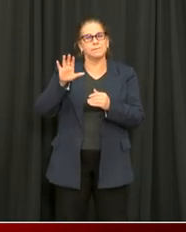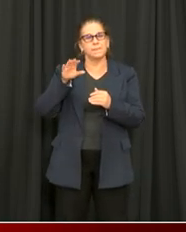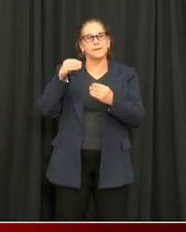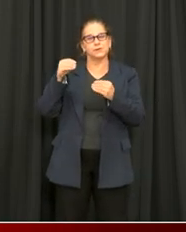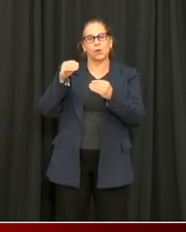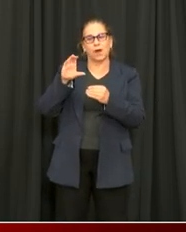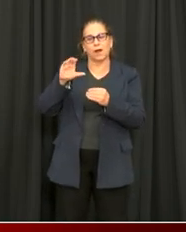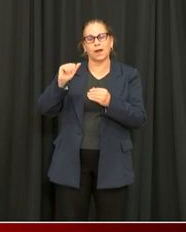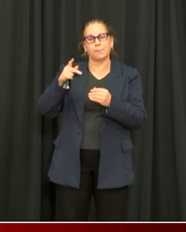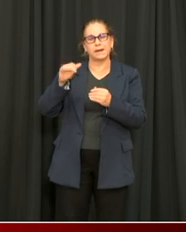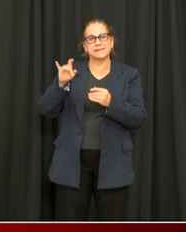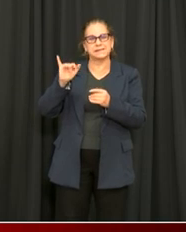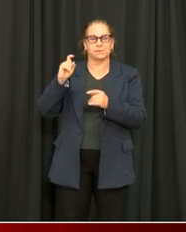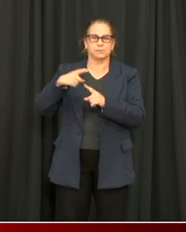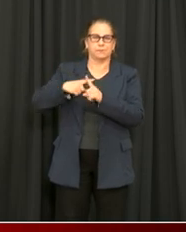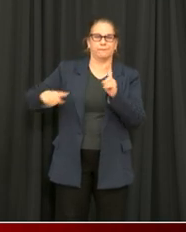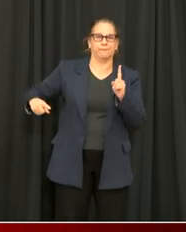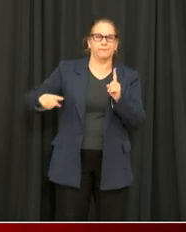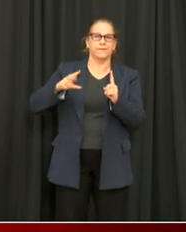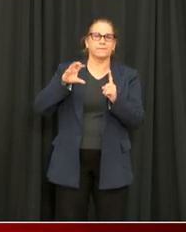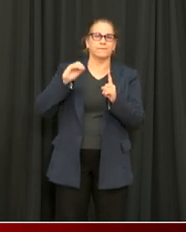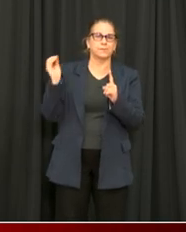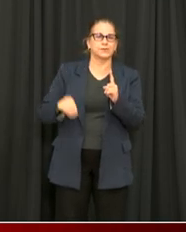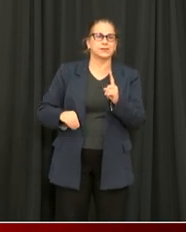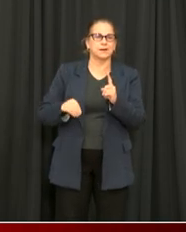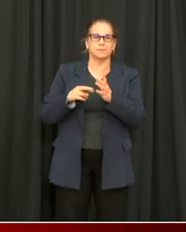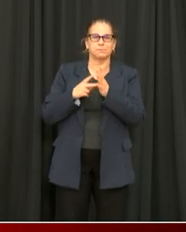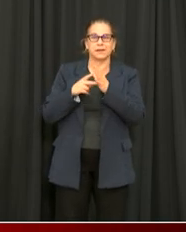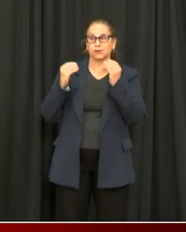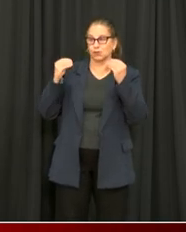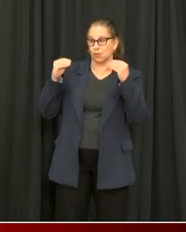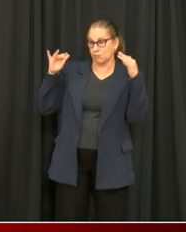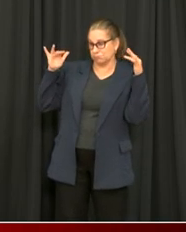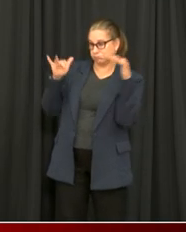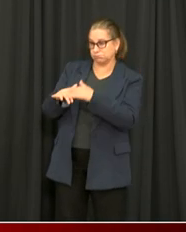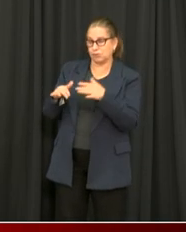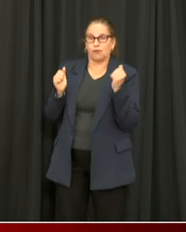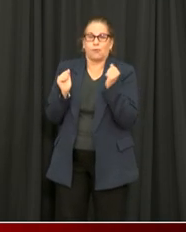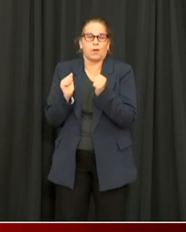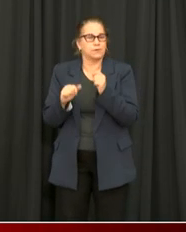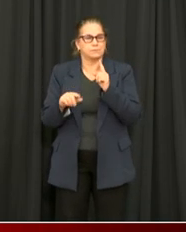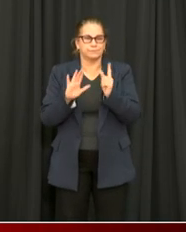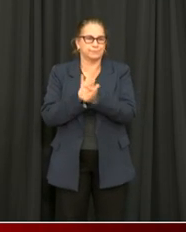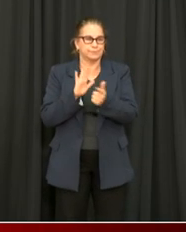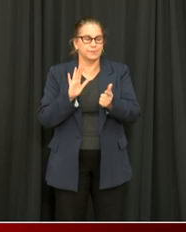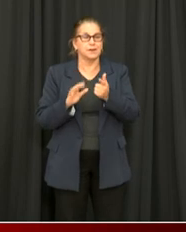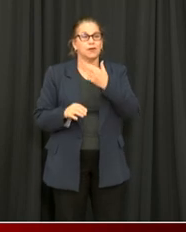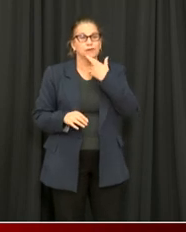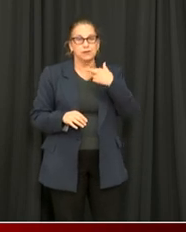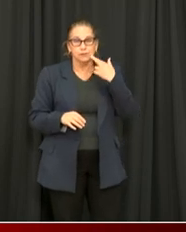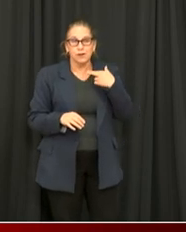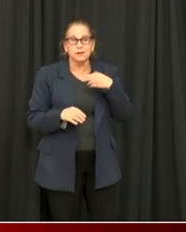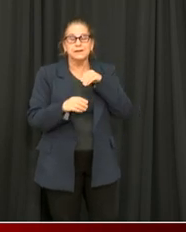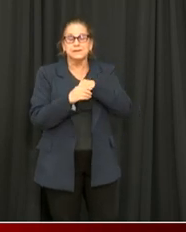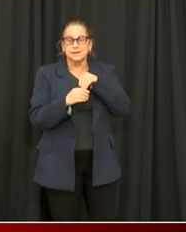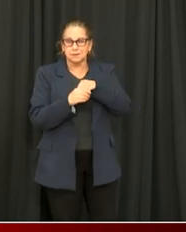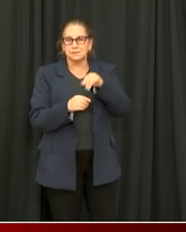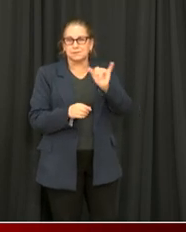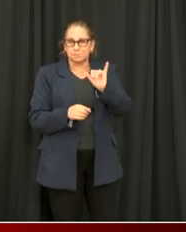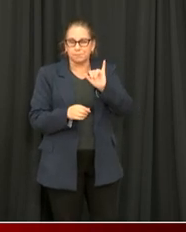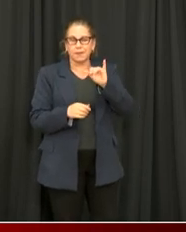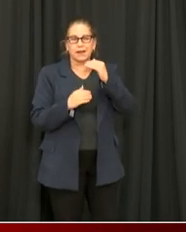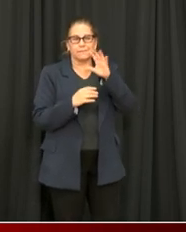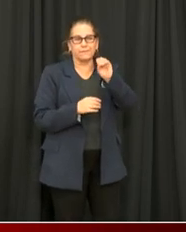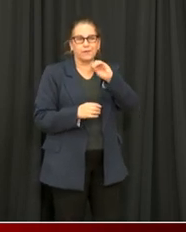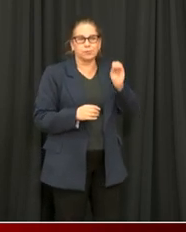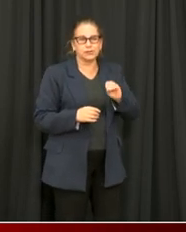require appointments and stations to be 6 feet apart, but other personal services like tanning,